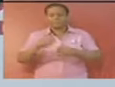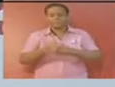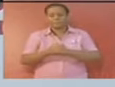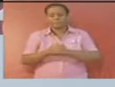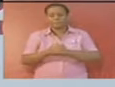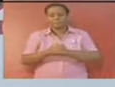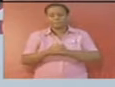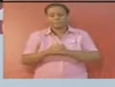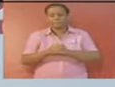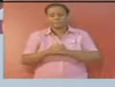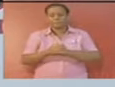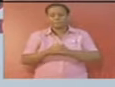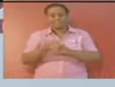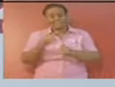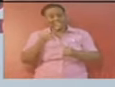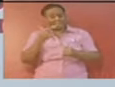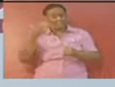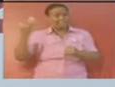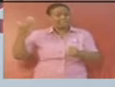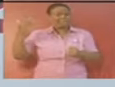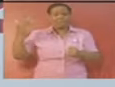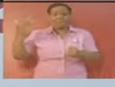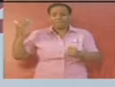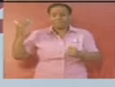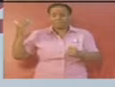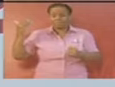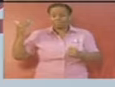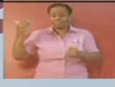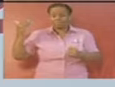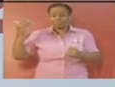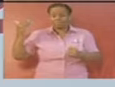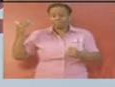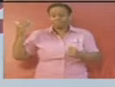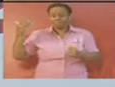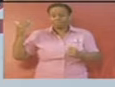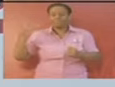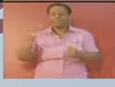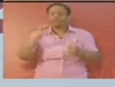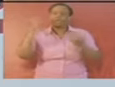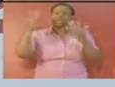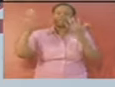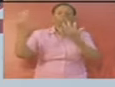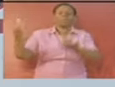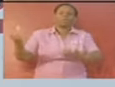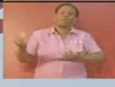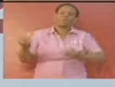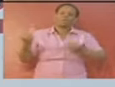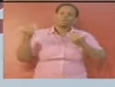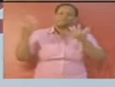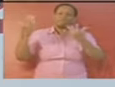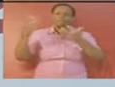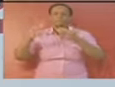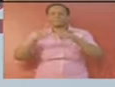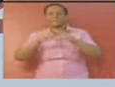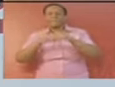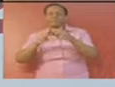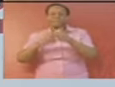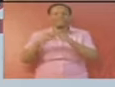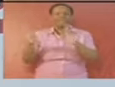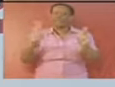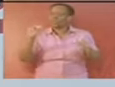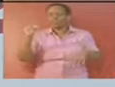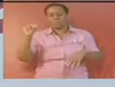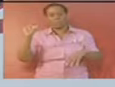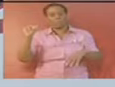already, we did not start to prepare for these vaccines when the announcement was made first by